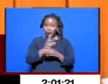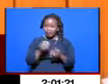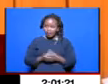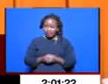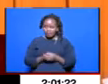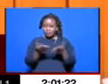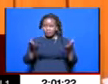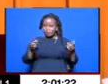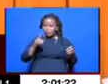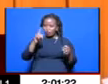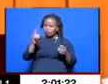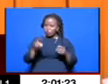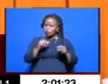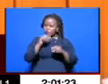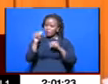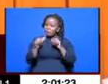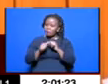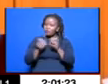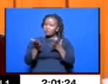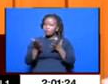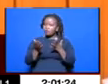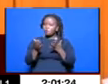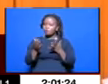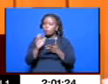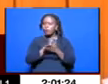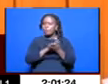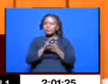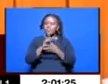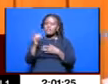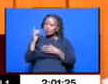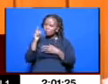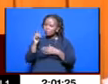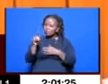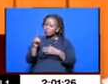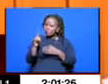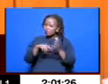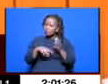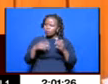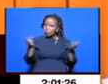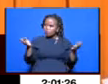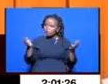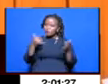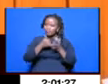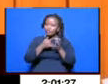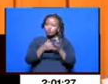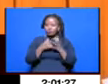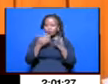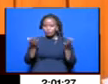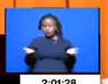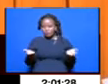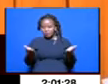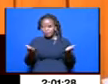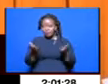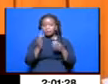as a doctrine, what is it? What does it encompass? Is it